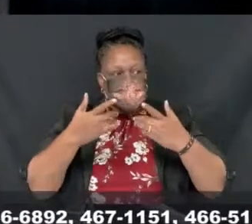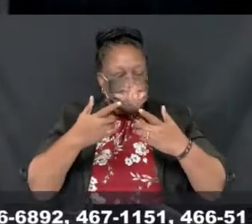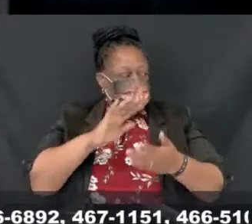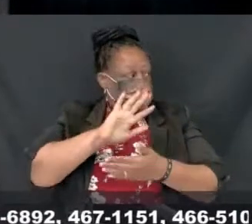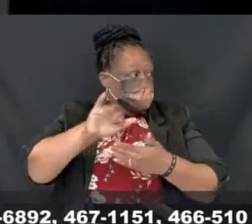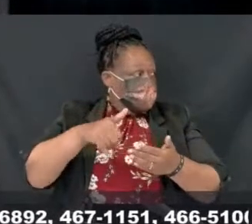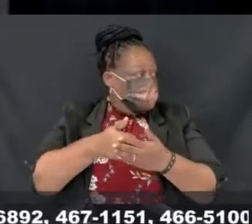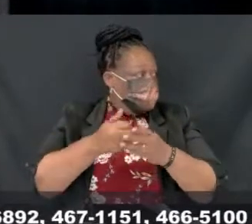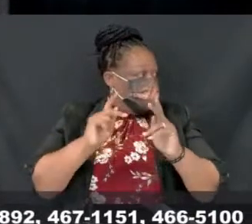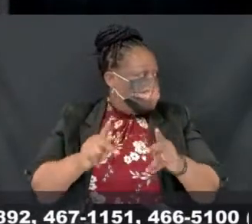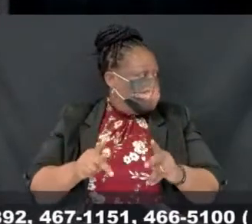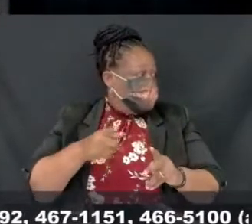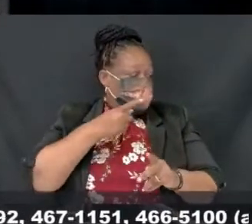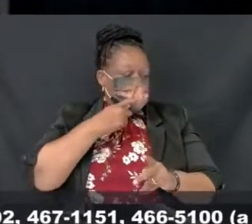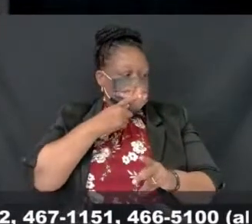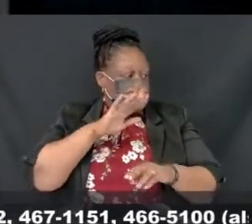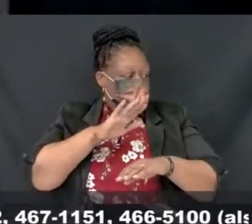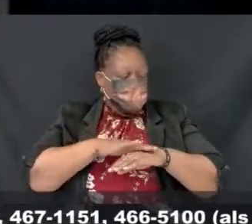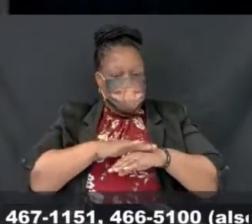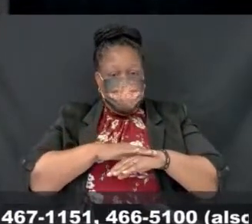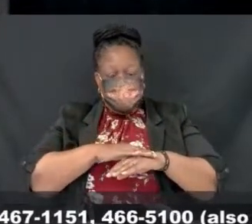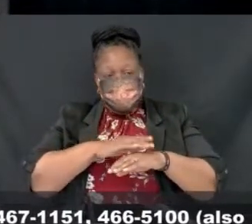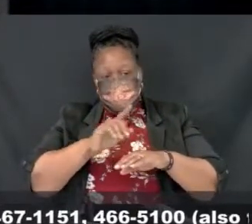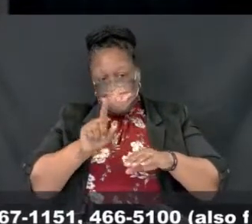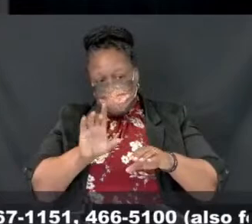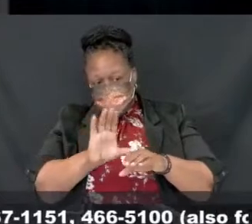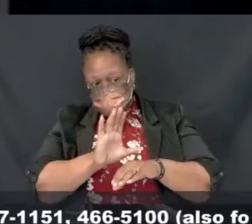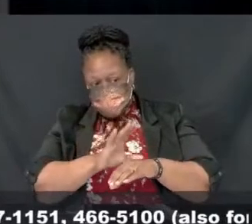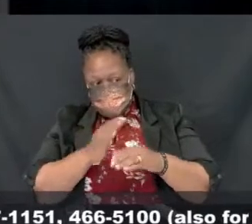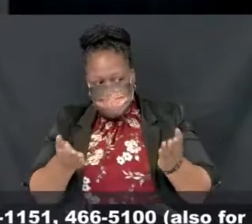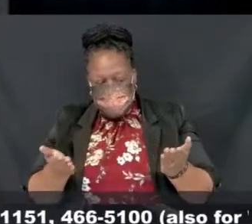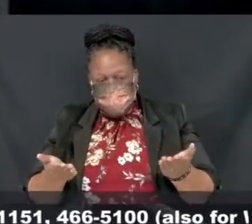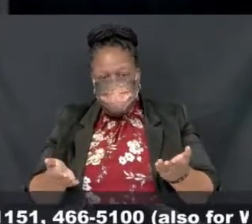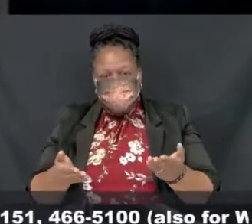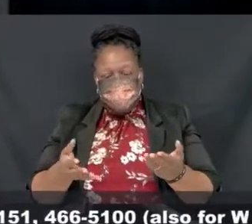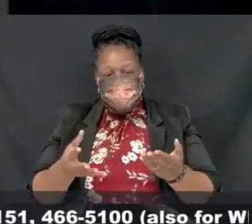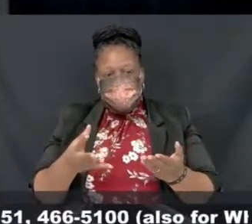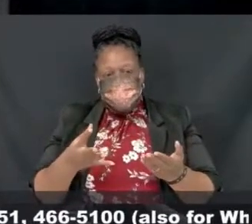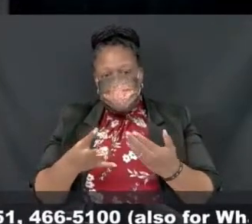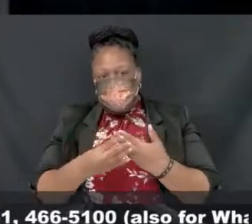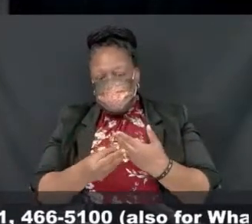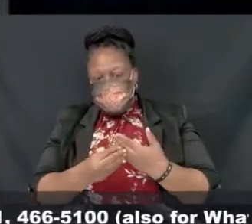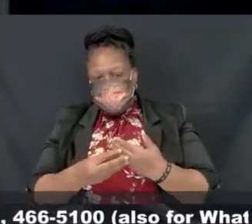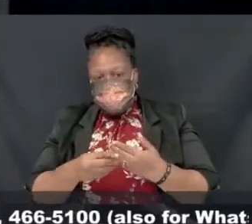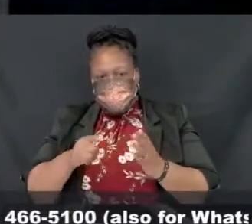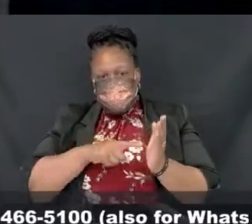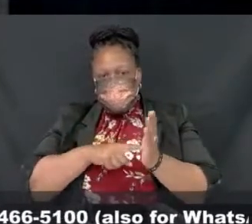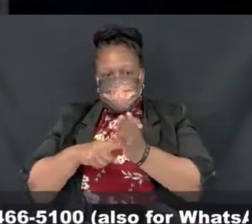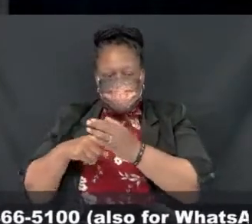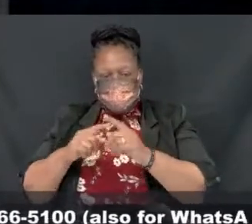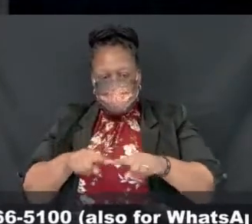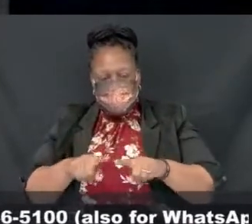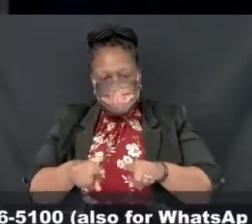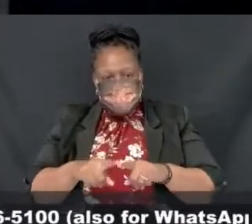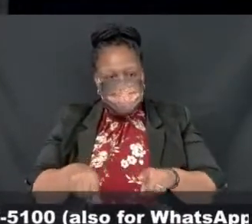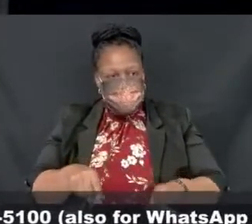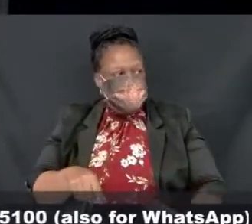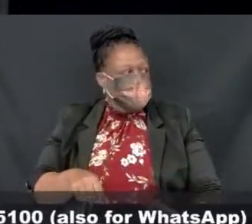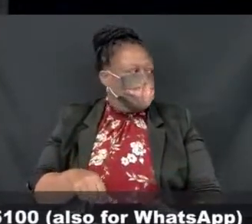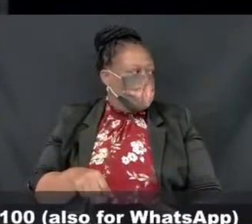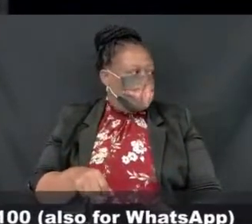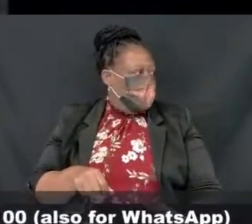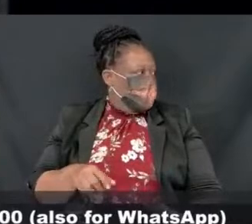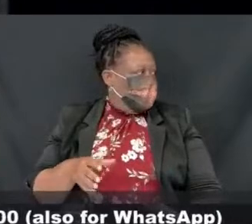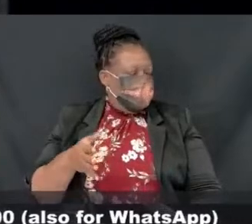AJ. AJ make sure that he stayed consistent to make sure that the programming was on point. I want to thank Dr.